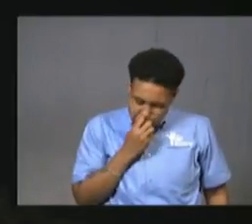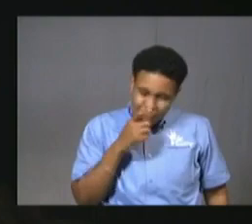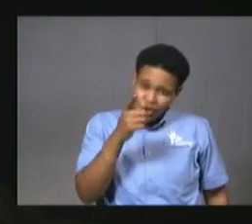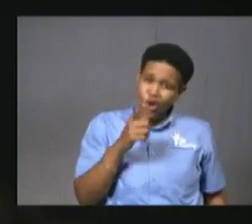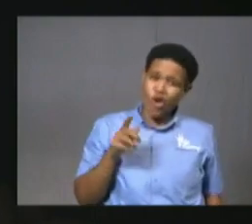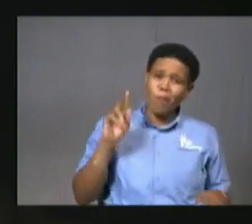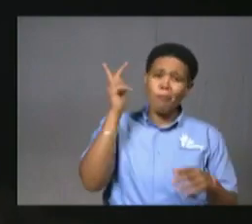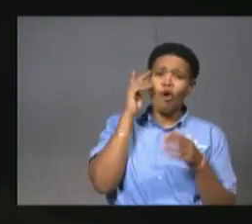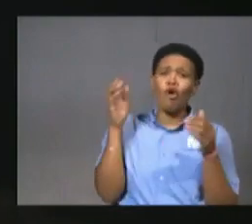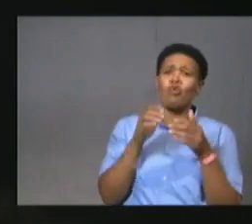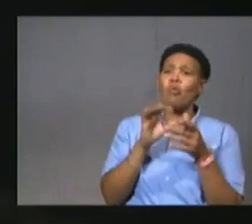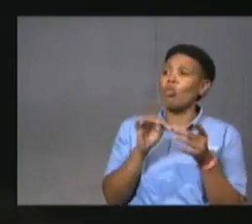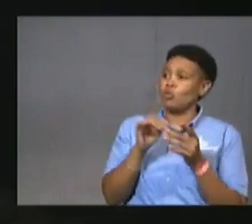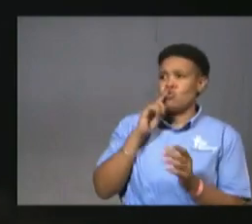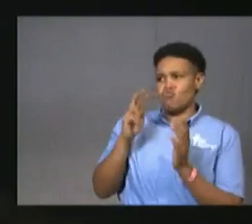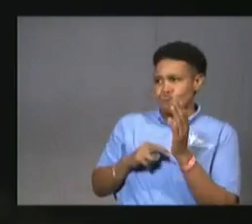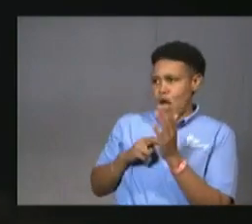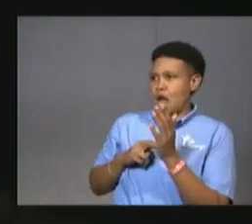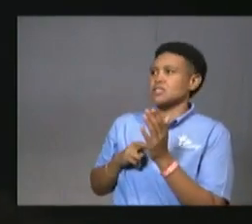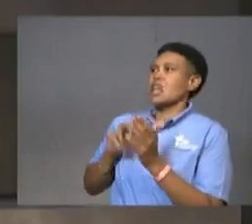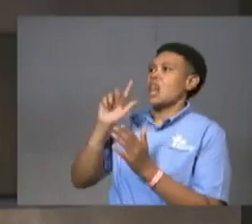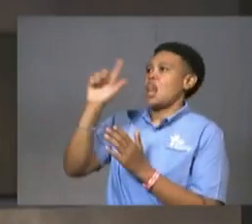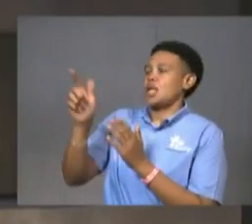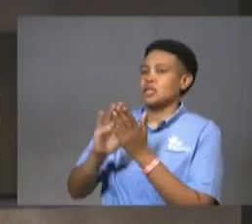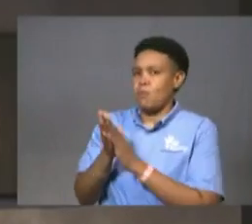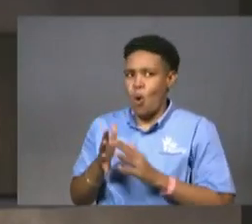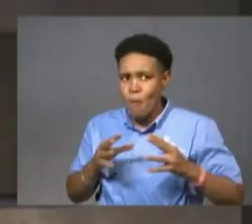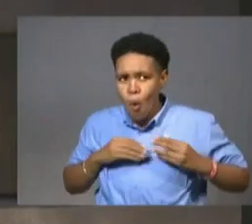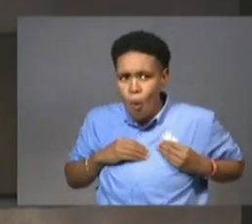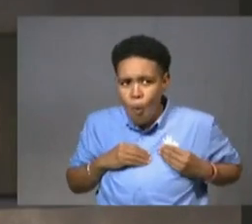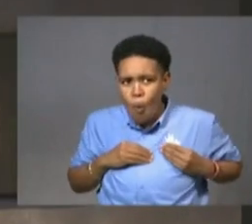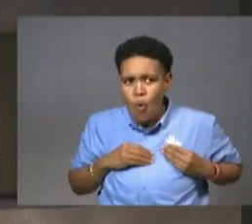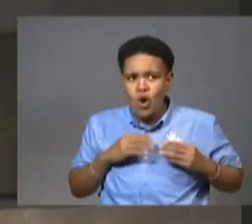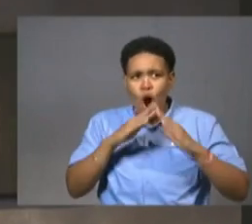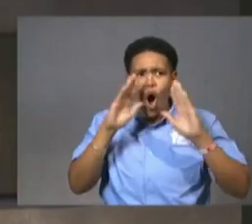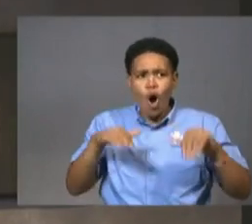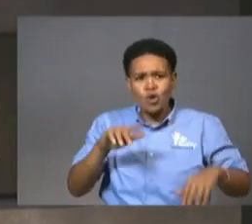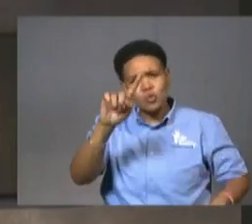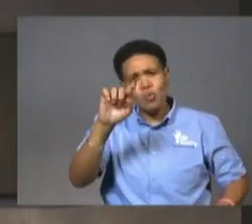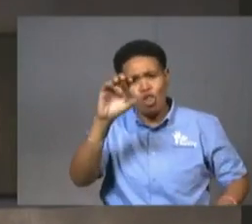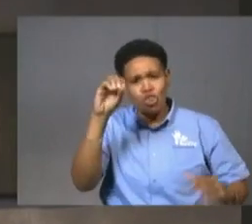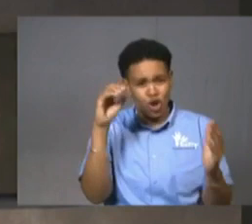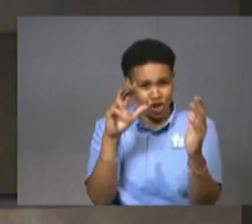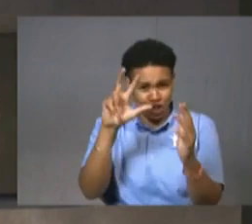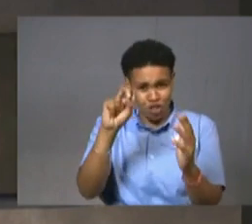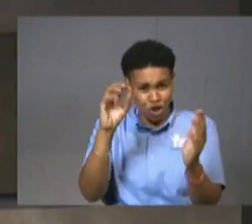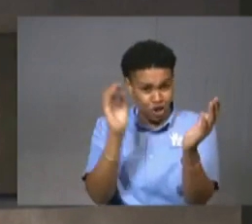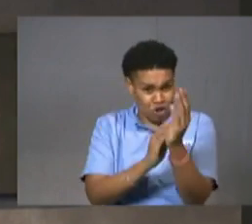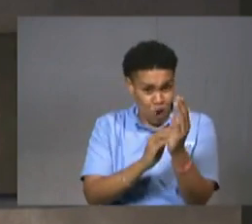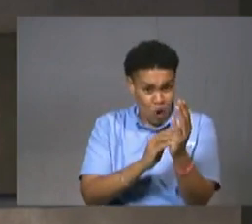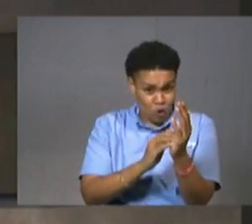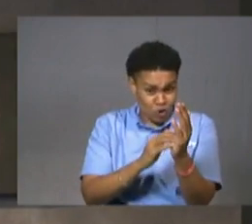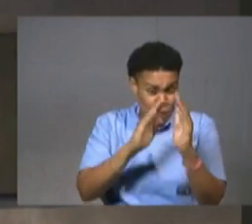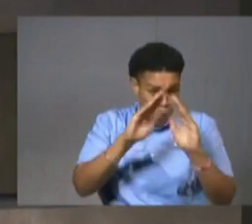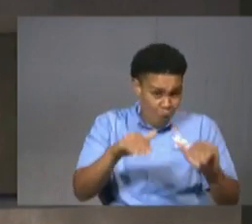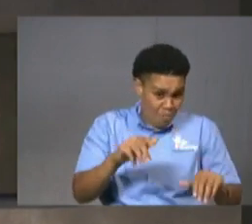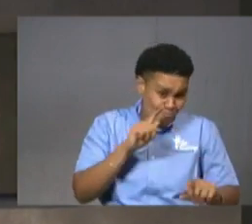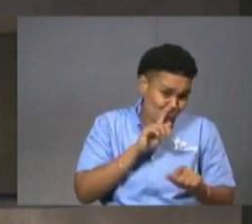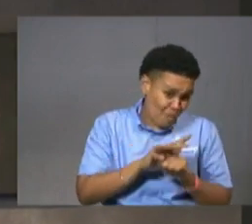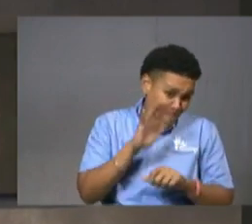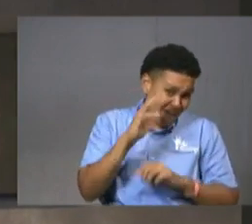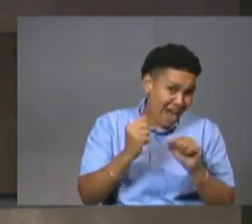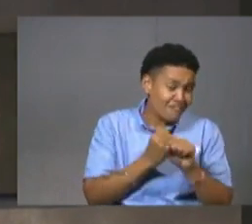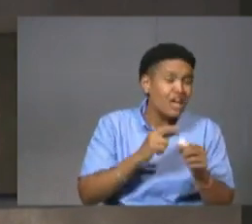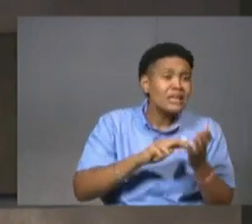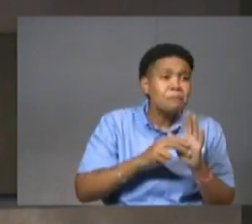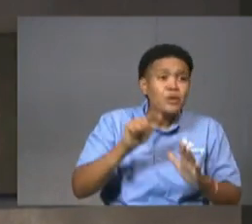housing, 130,000 homes have been promised in 5 years, which is about 26,000 per year, which is roughly equivalent